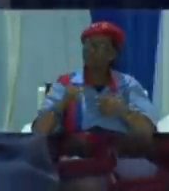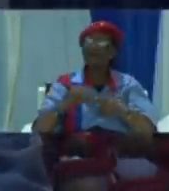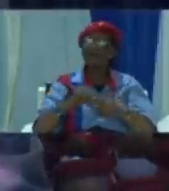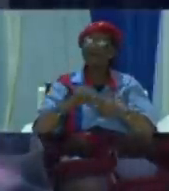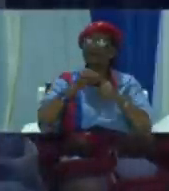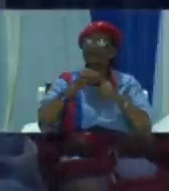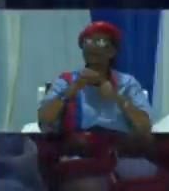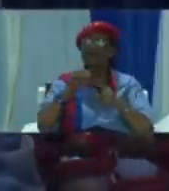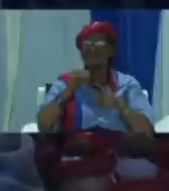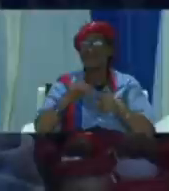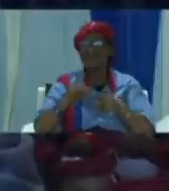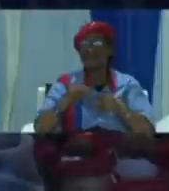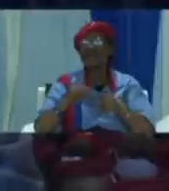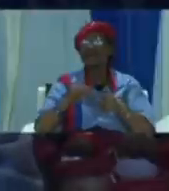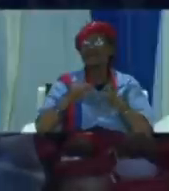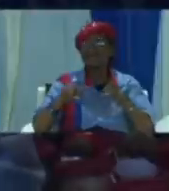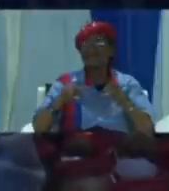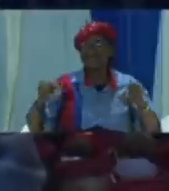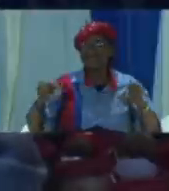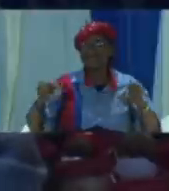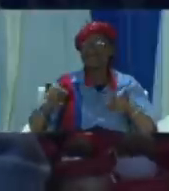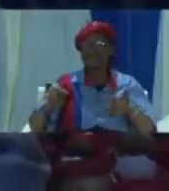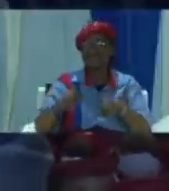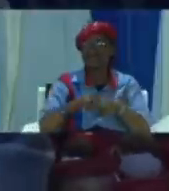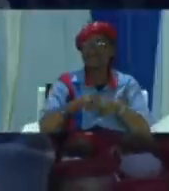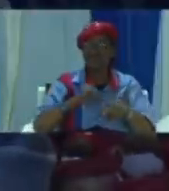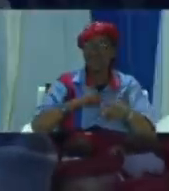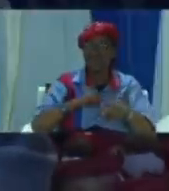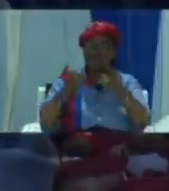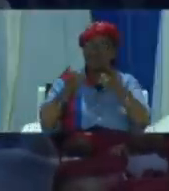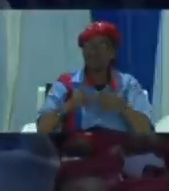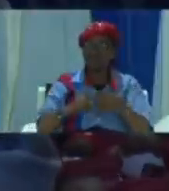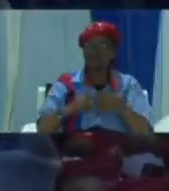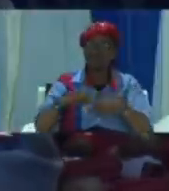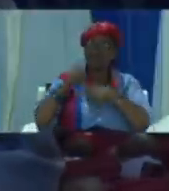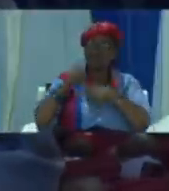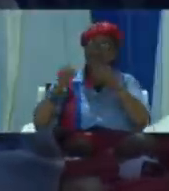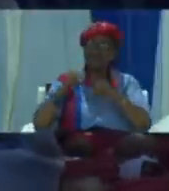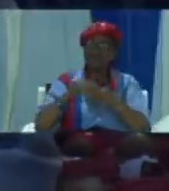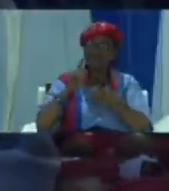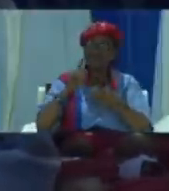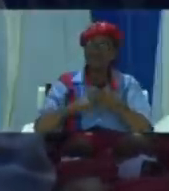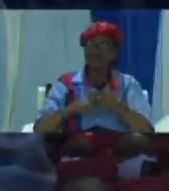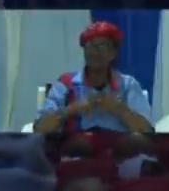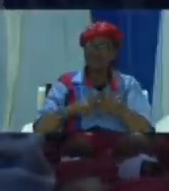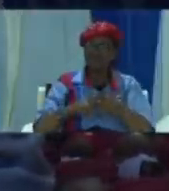So I want to go to those ones because, like I said, I'm sensing in my spirit